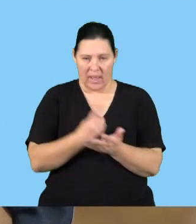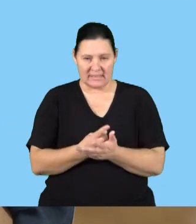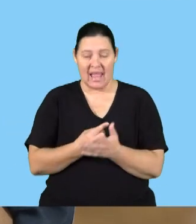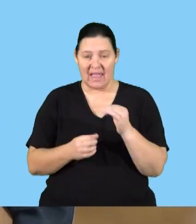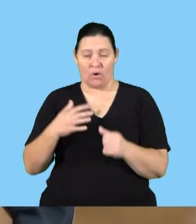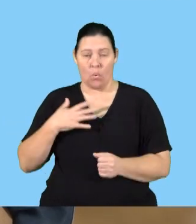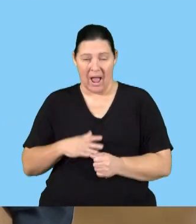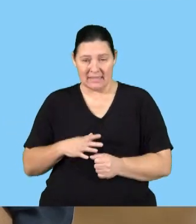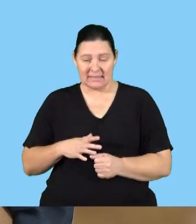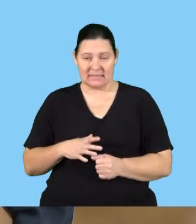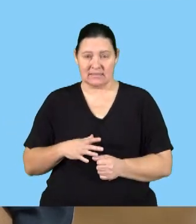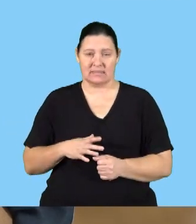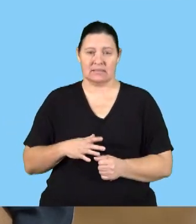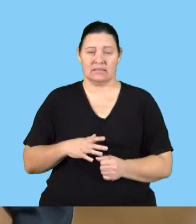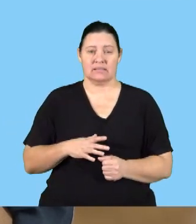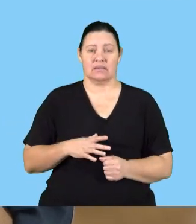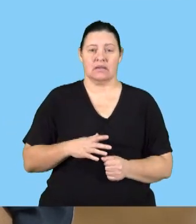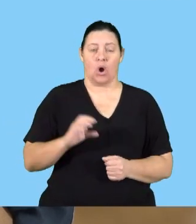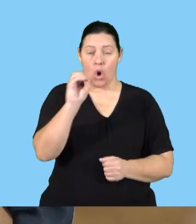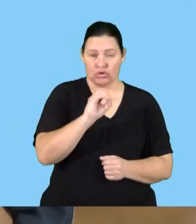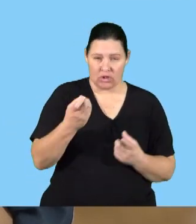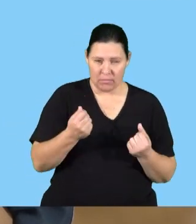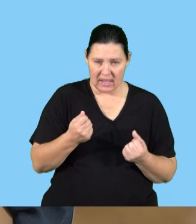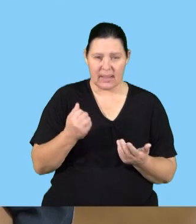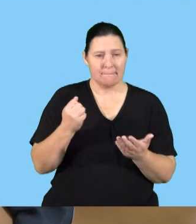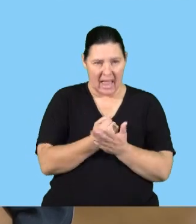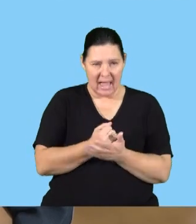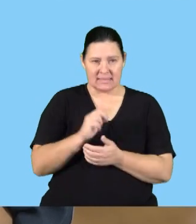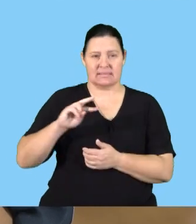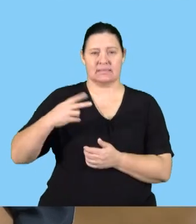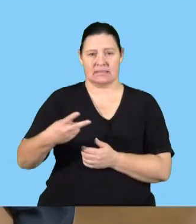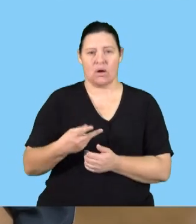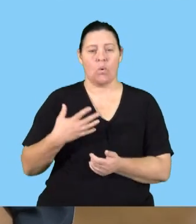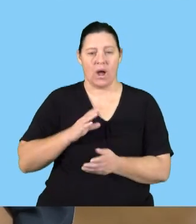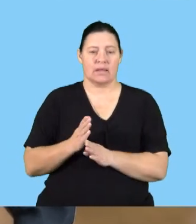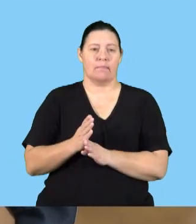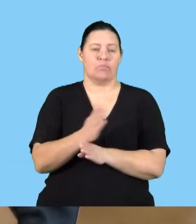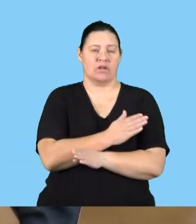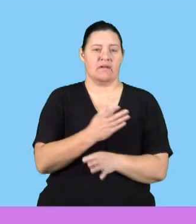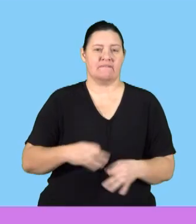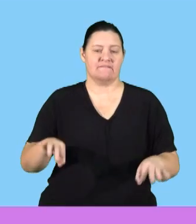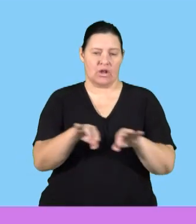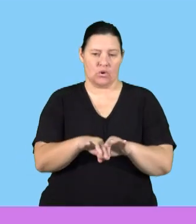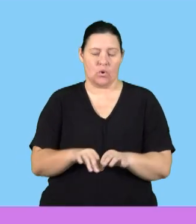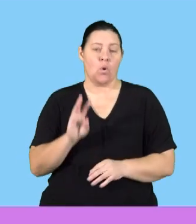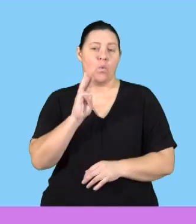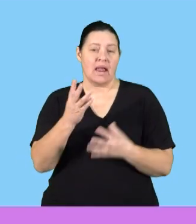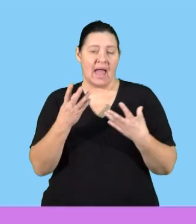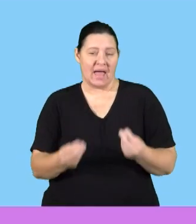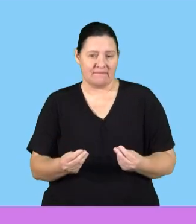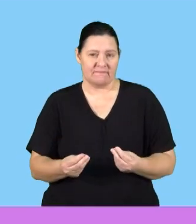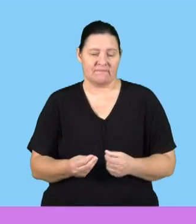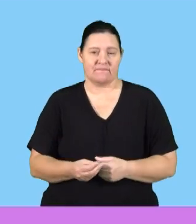denominator, and the denominator becomes the numerator because we are looking for the previous value. Then we are going to